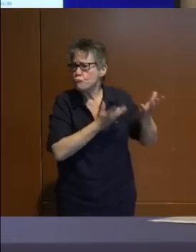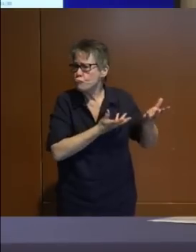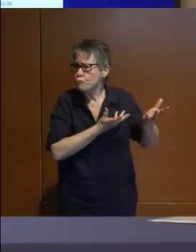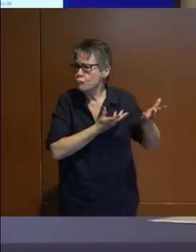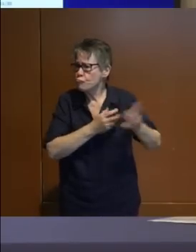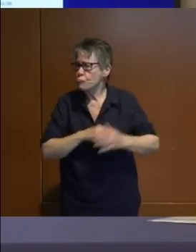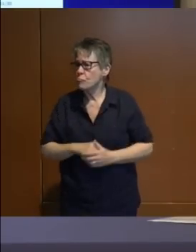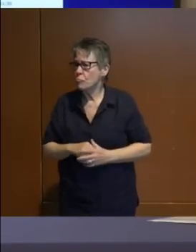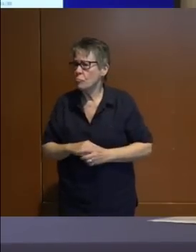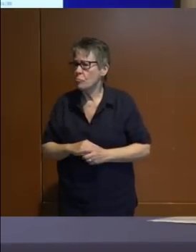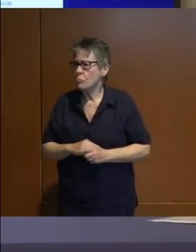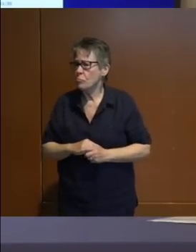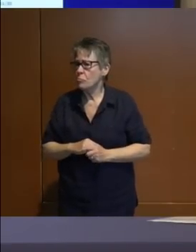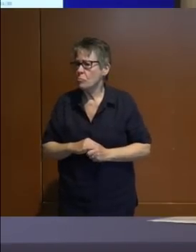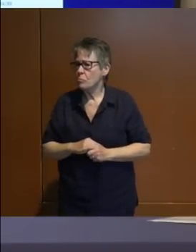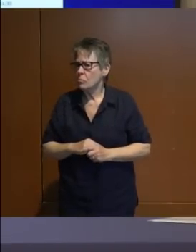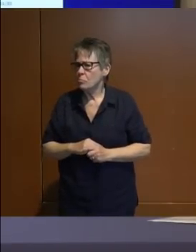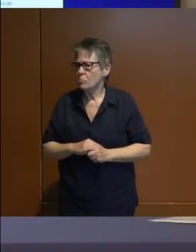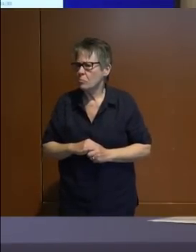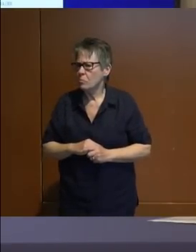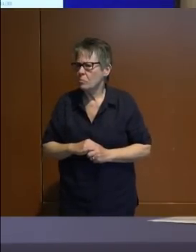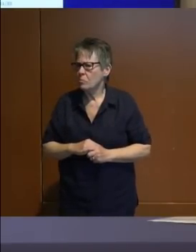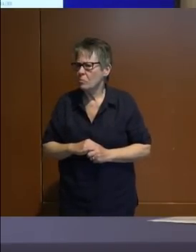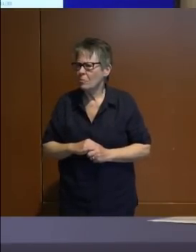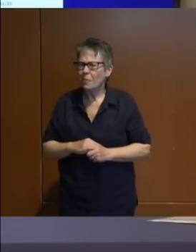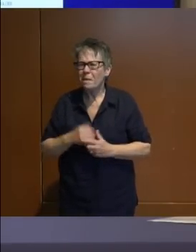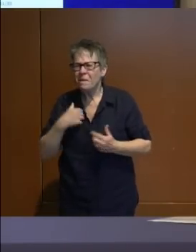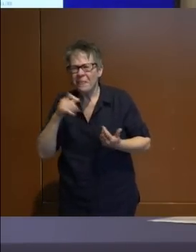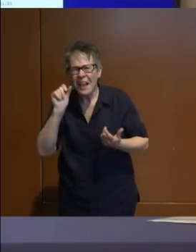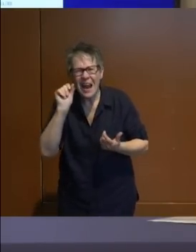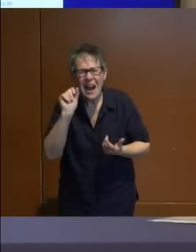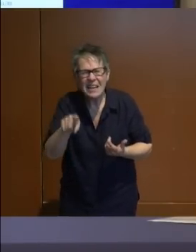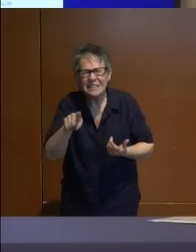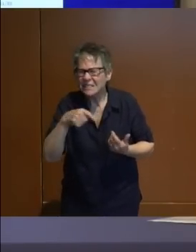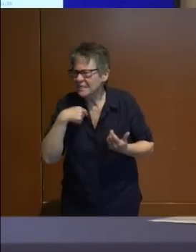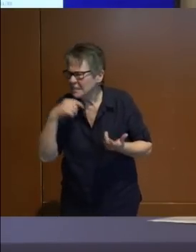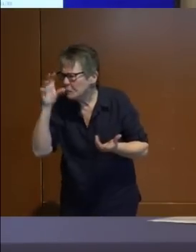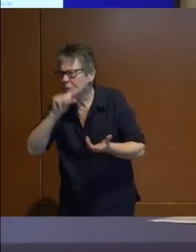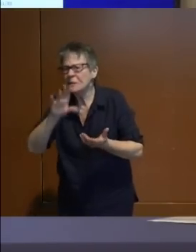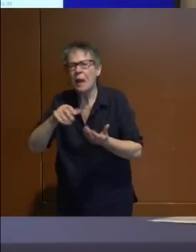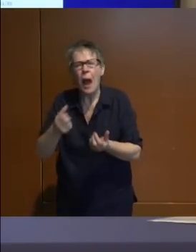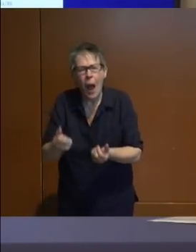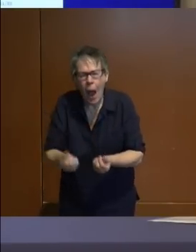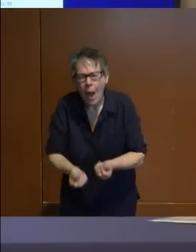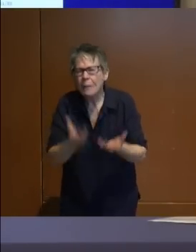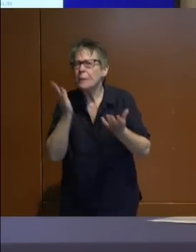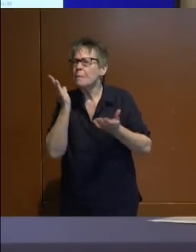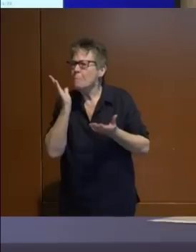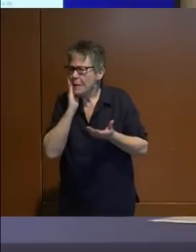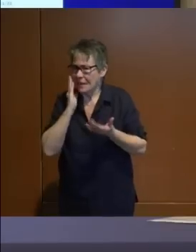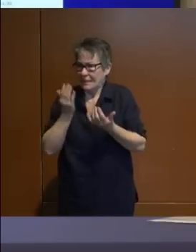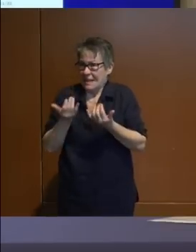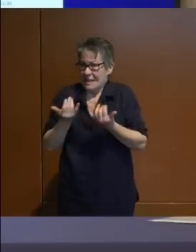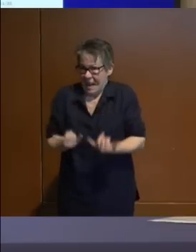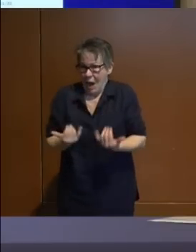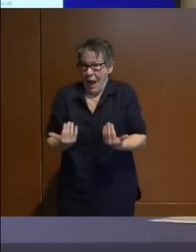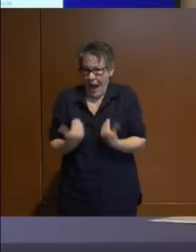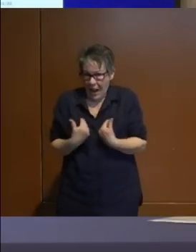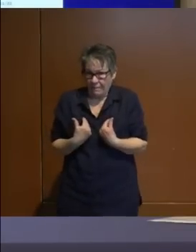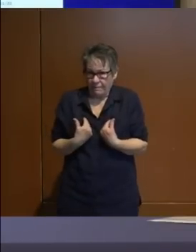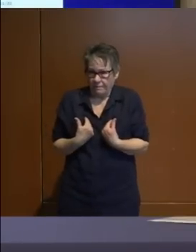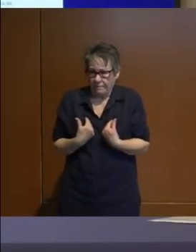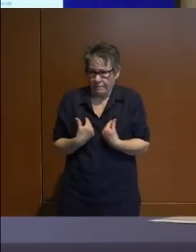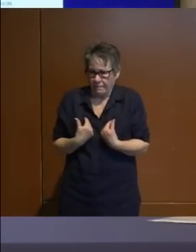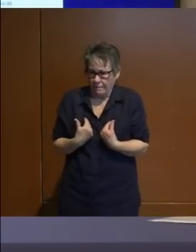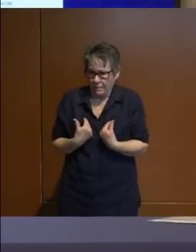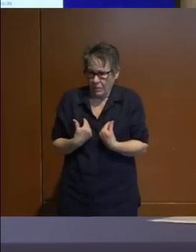go? And one last thing on figures. Do we have figures of people who've recovered? I think at some point we